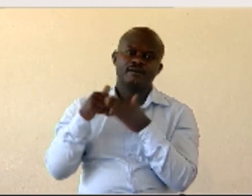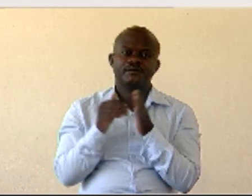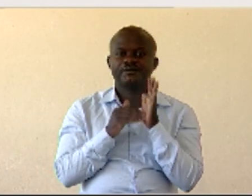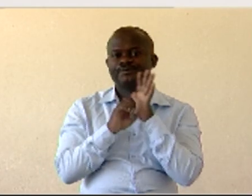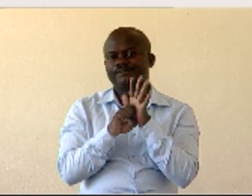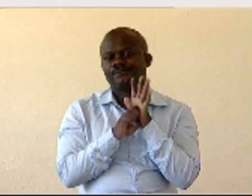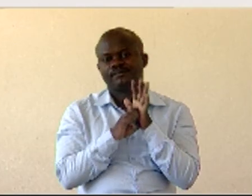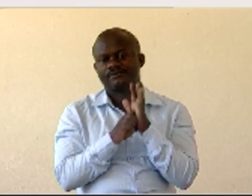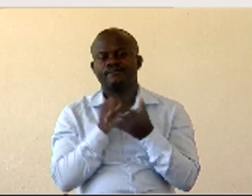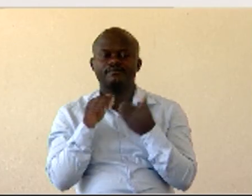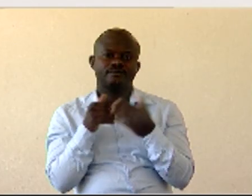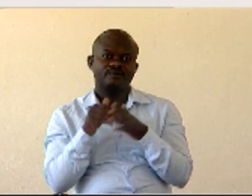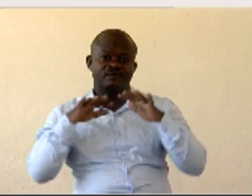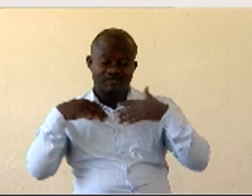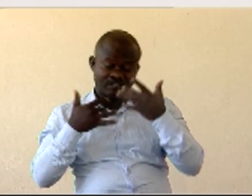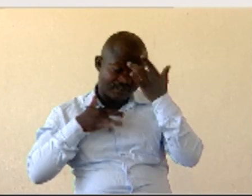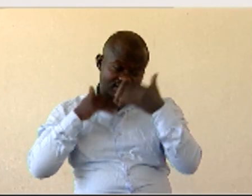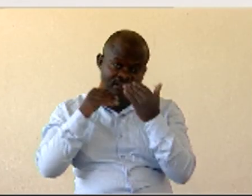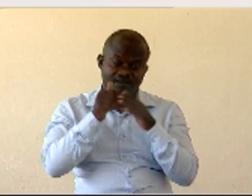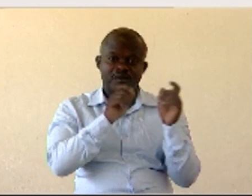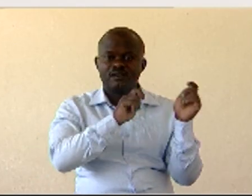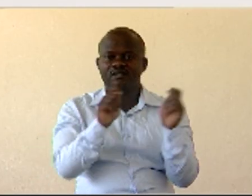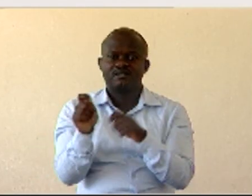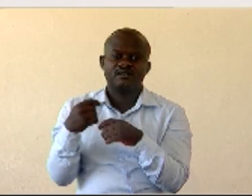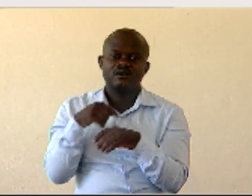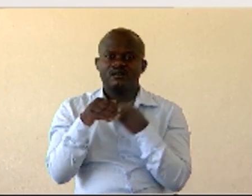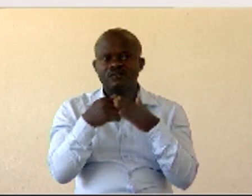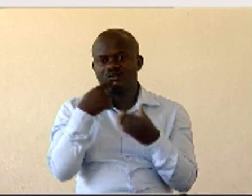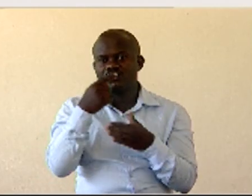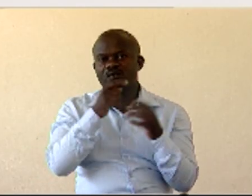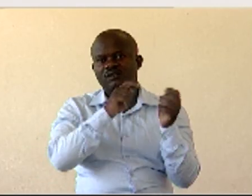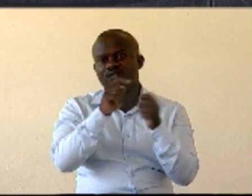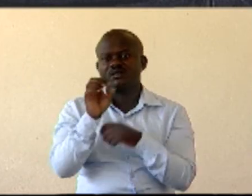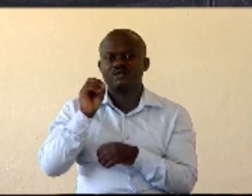example. We are talking about how diseases can be transmitted. We are talking about transmission